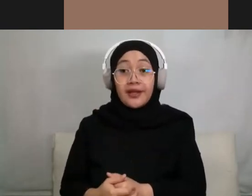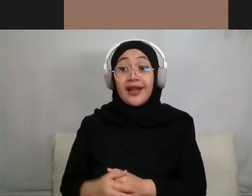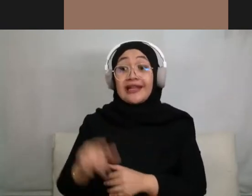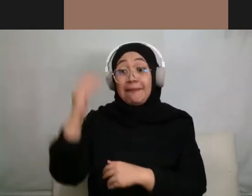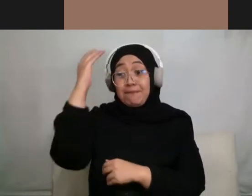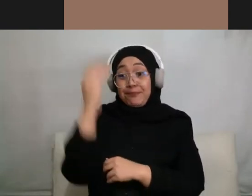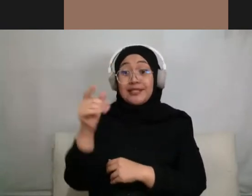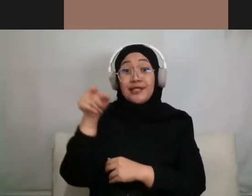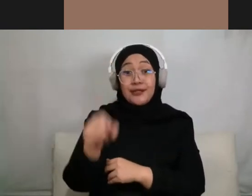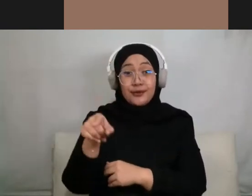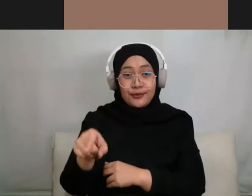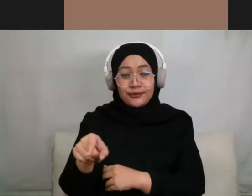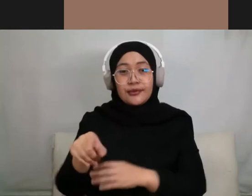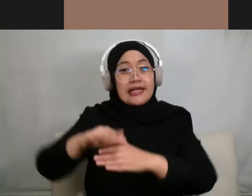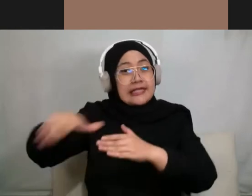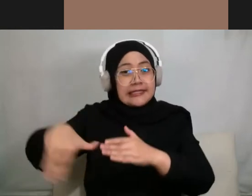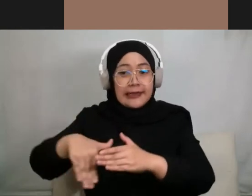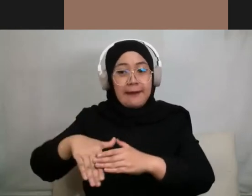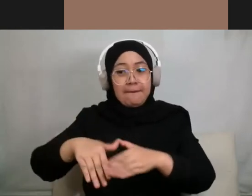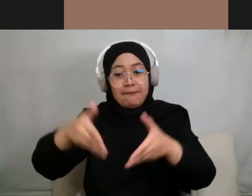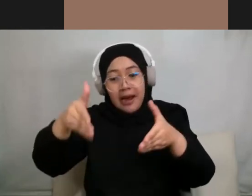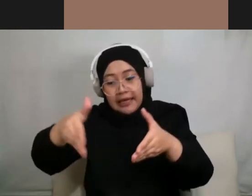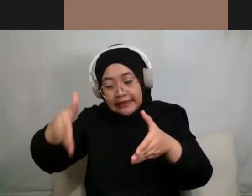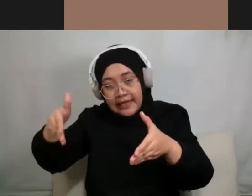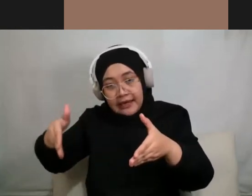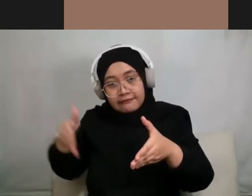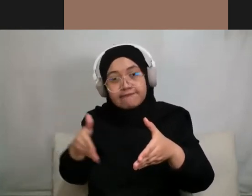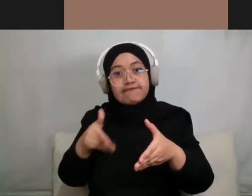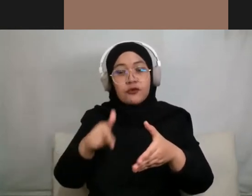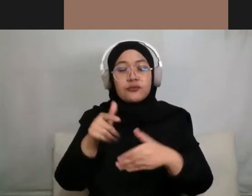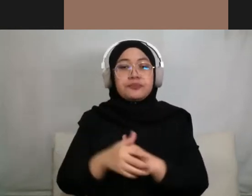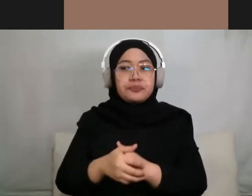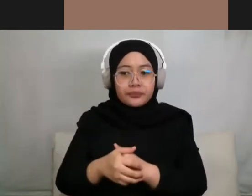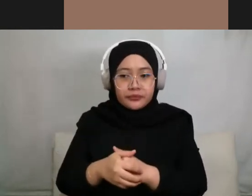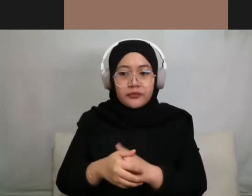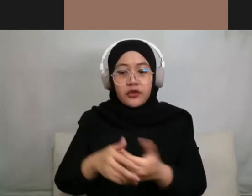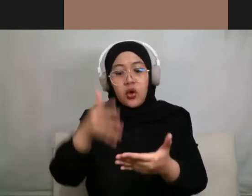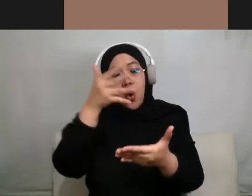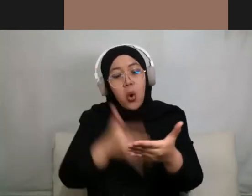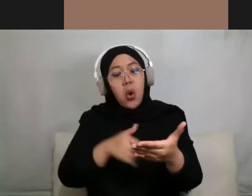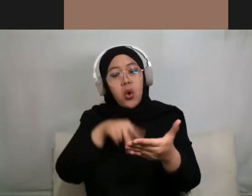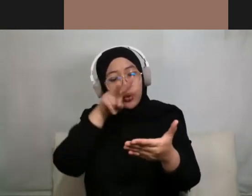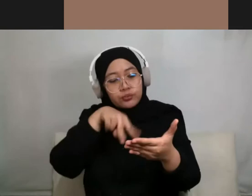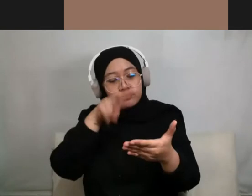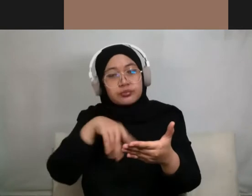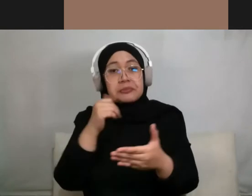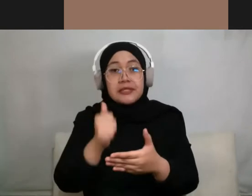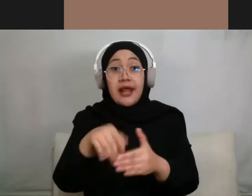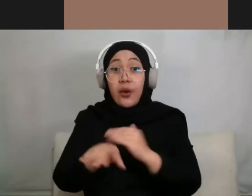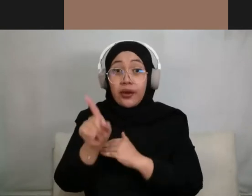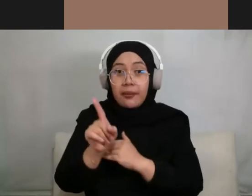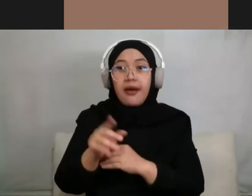every defects would be shown, and we can diagnose that. We can diagnose the all the requirements, or if there is